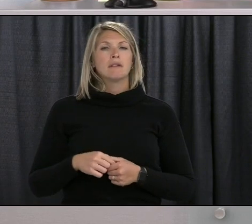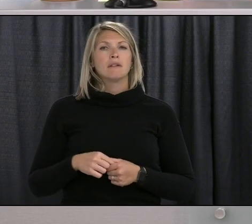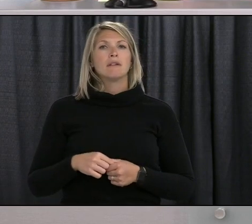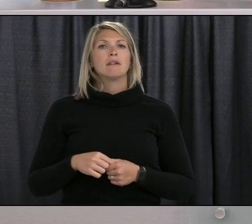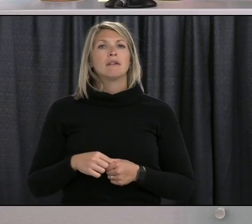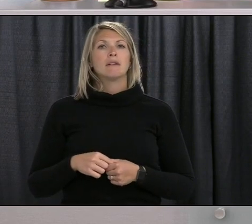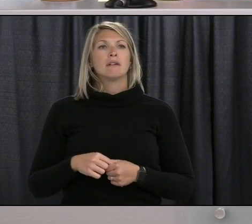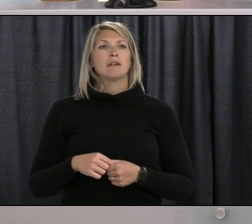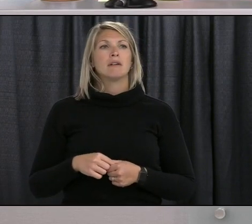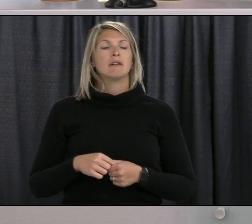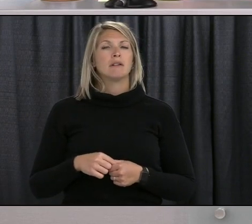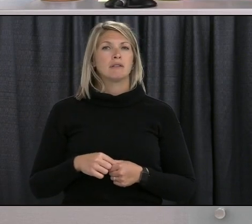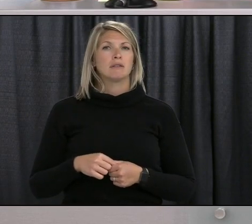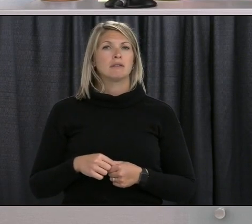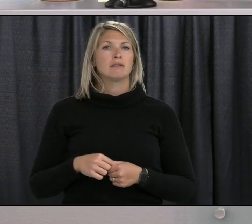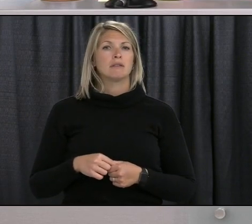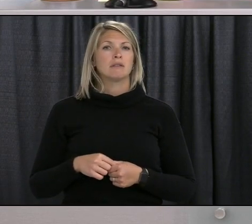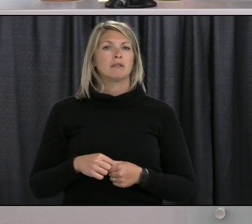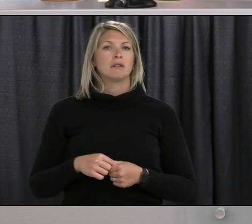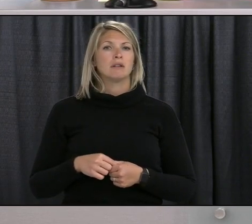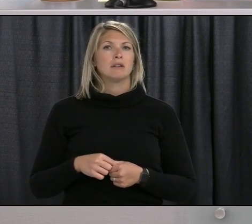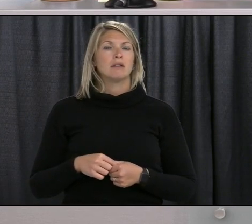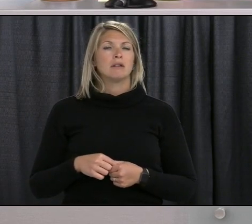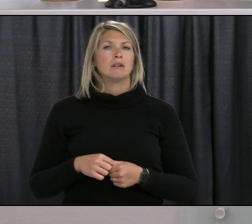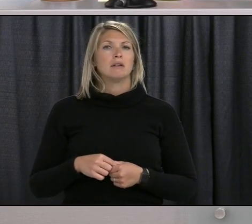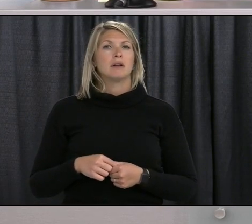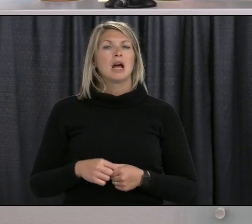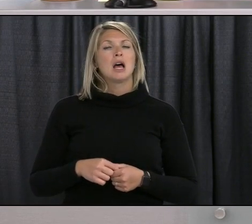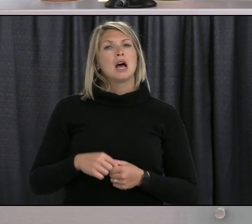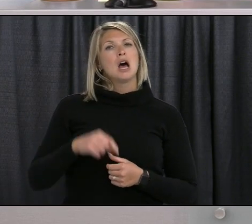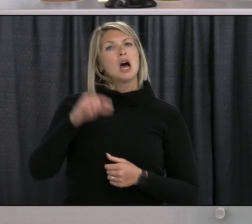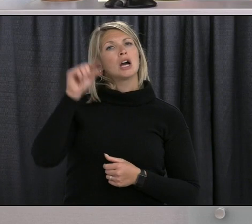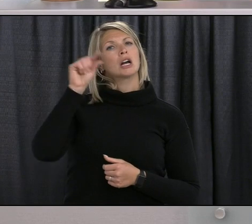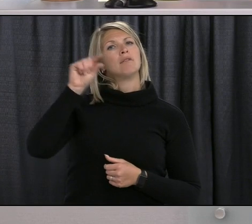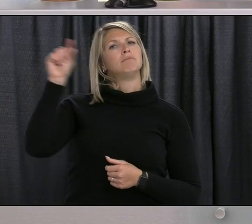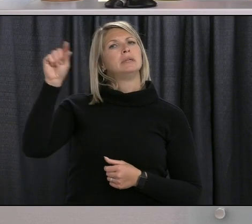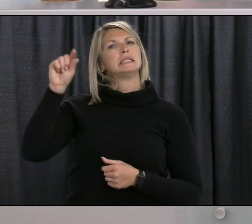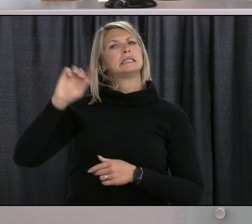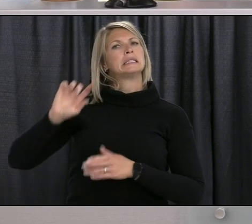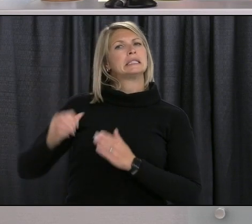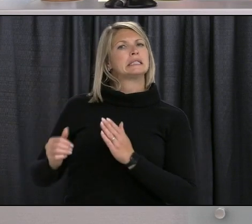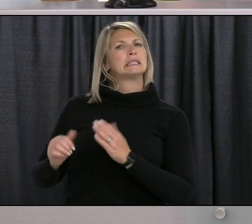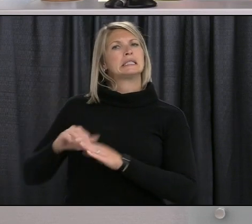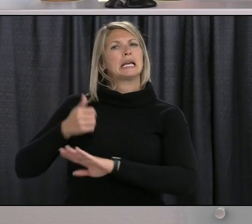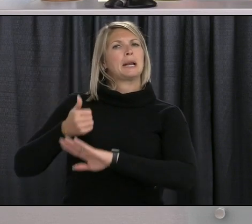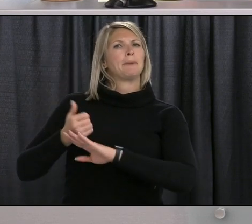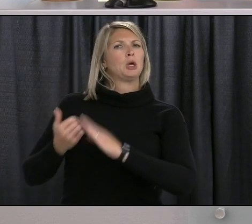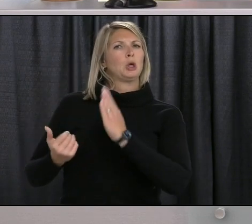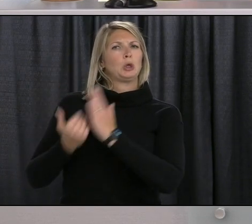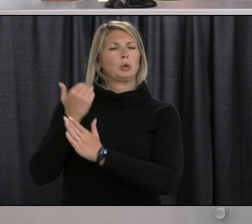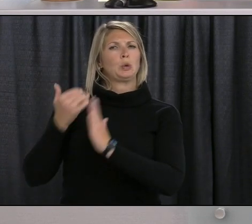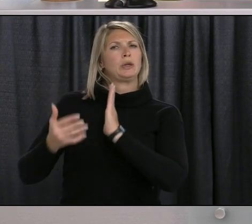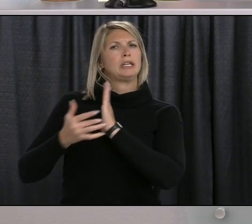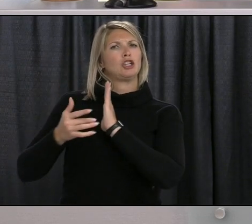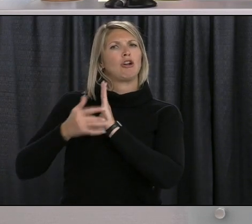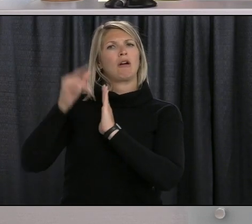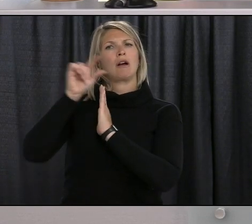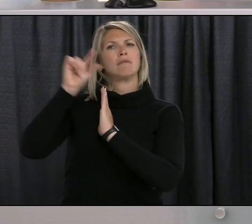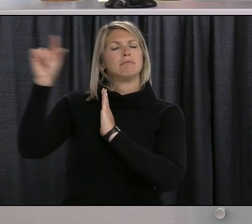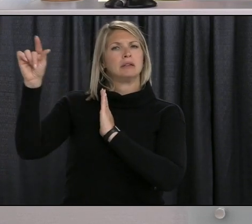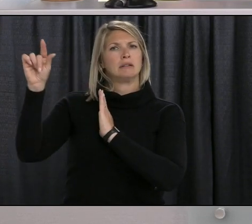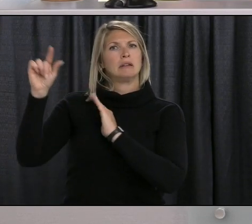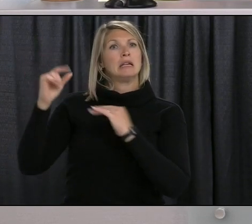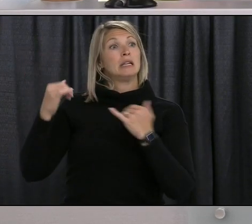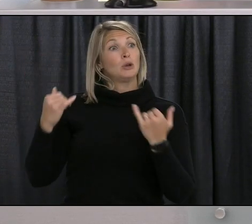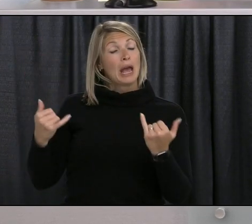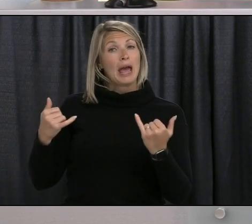The government has created a new ministry for digital government. These phone lines are taking a lot of resources. Has there